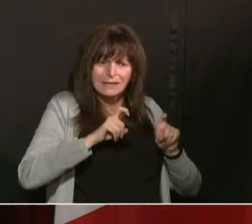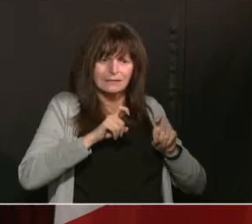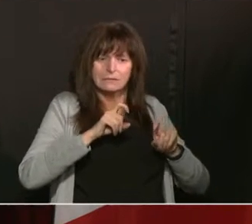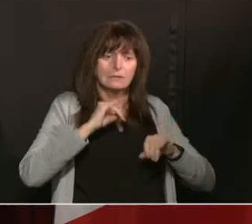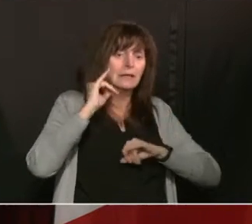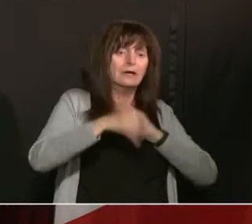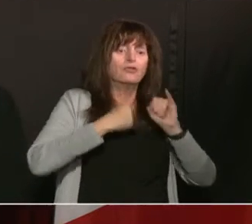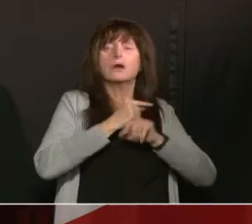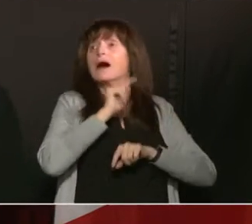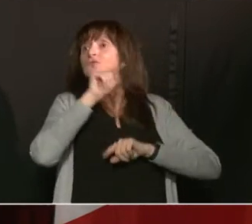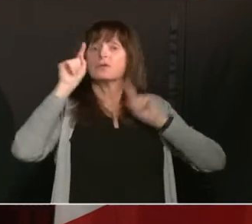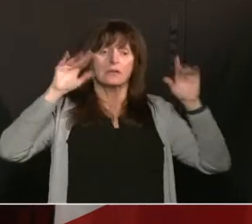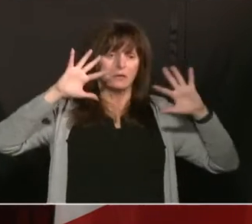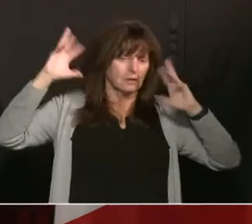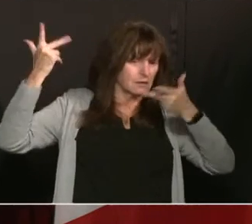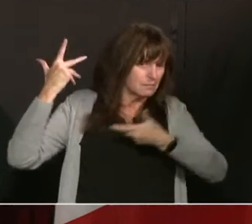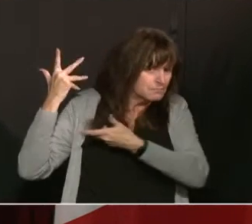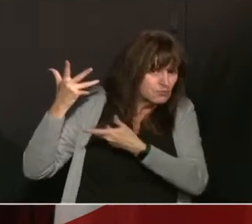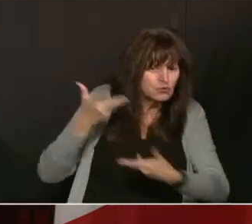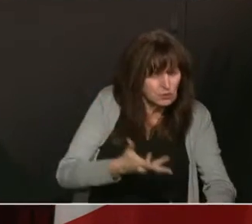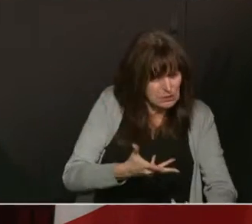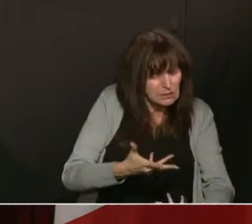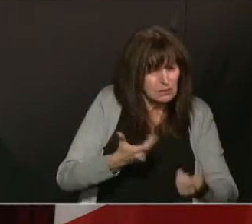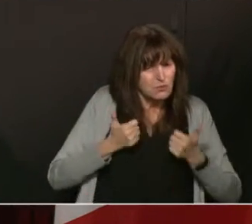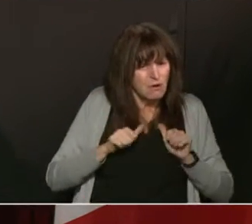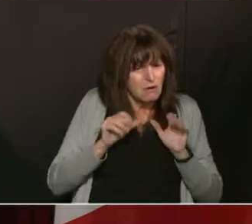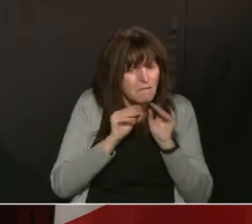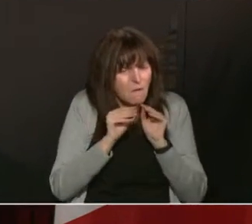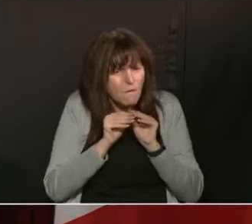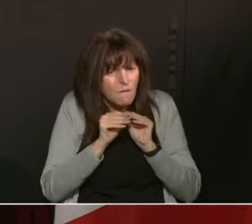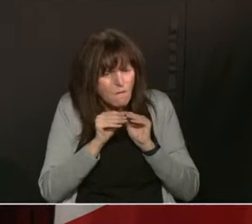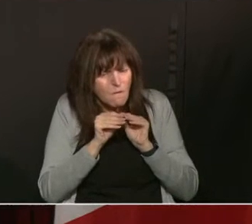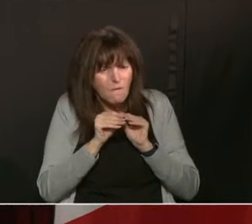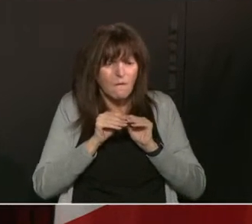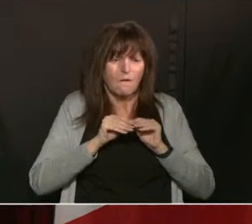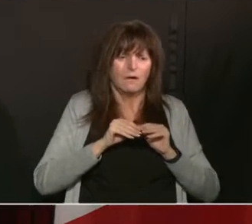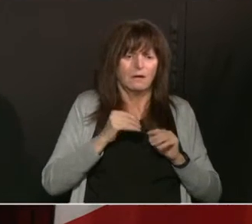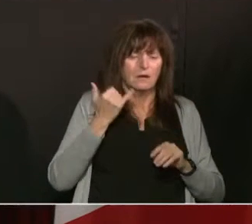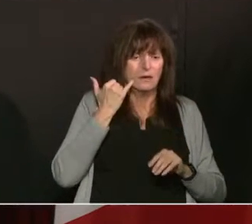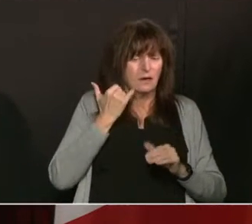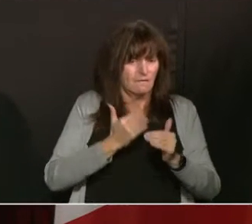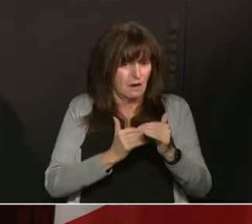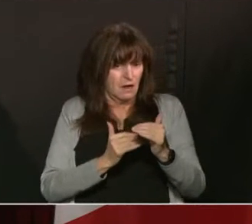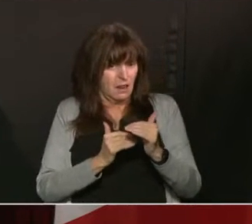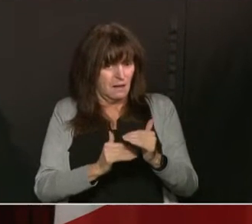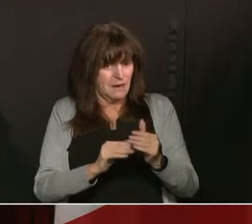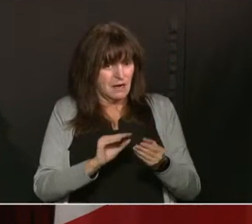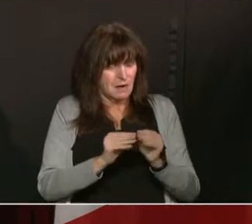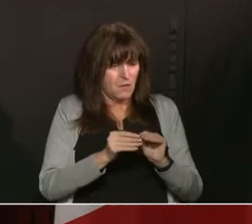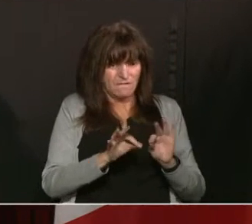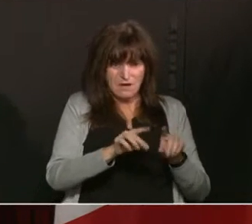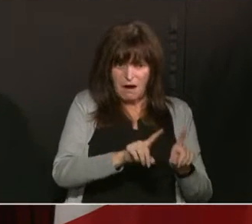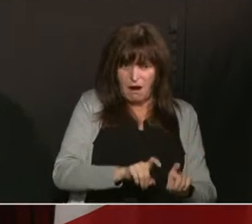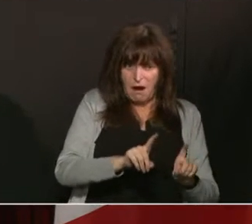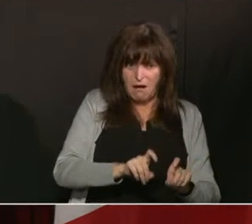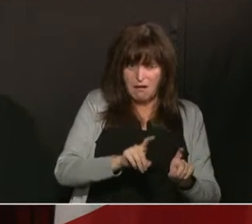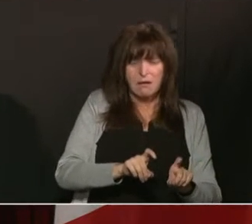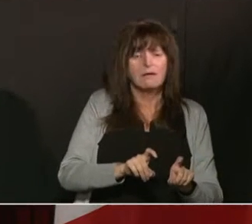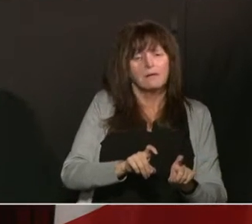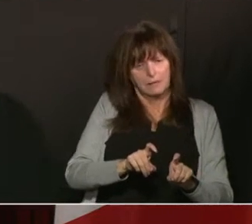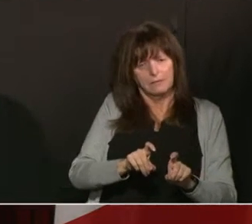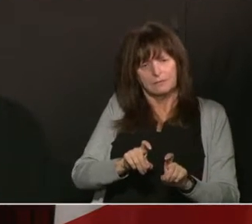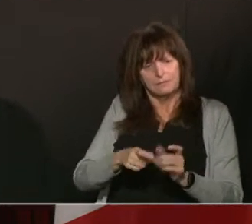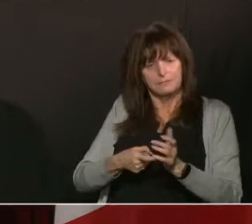but if there is a limited supply, we really need to use them for high-risk contact healthcare workers,